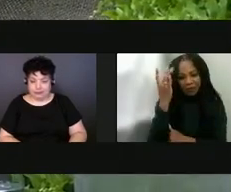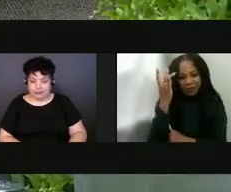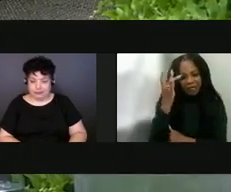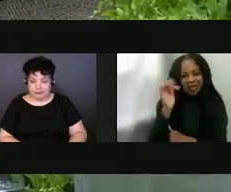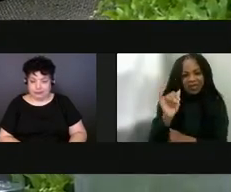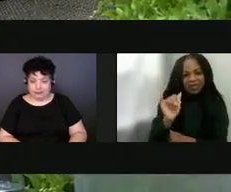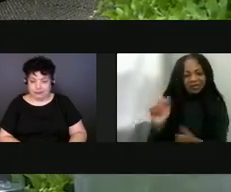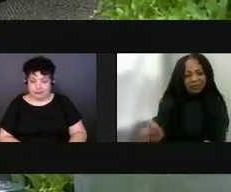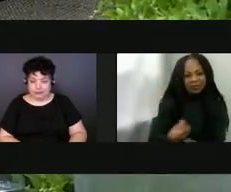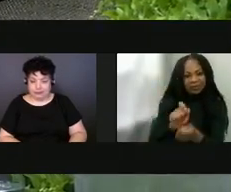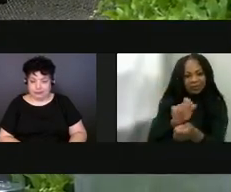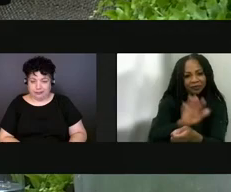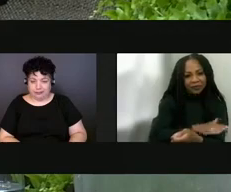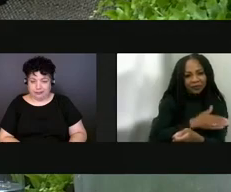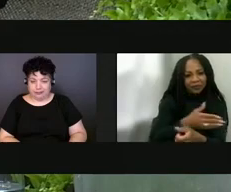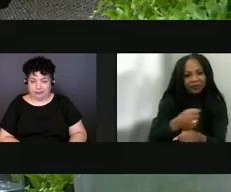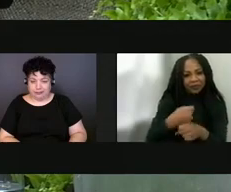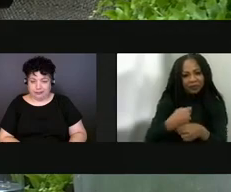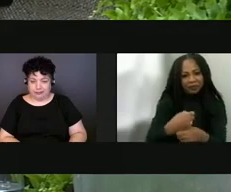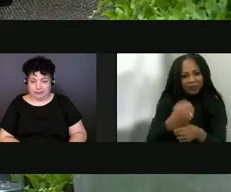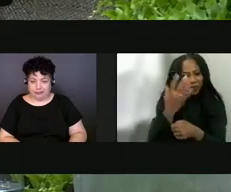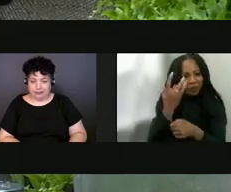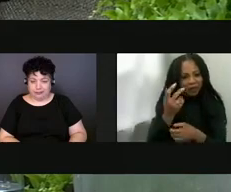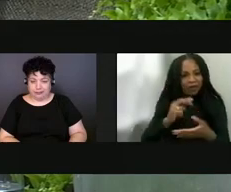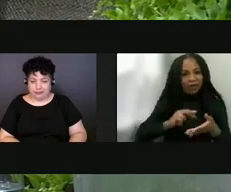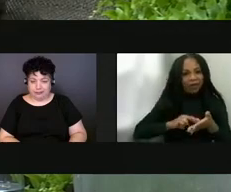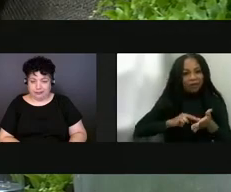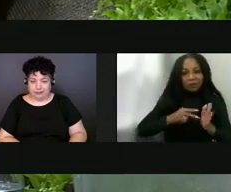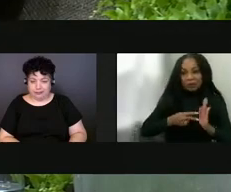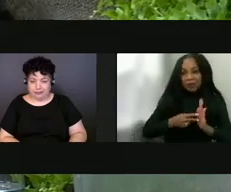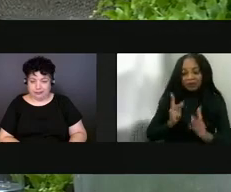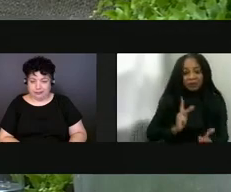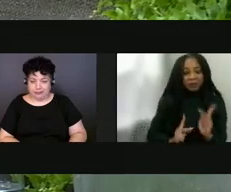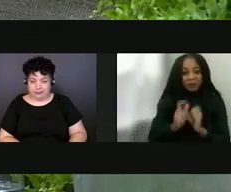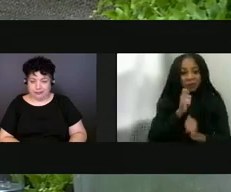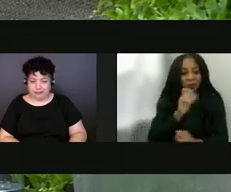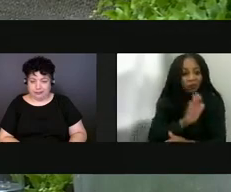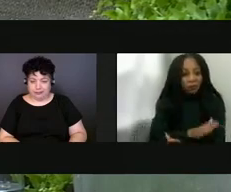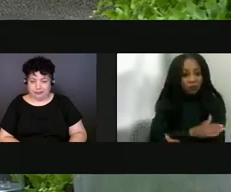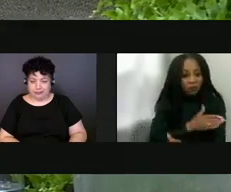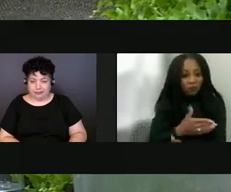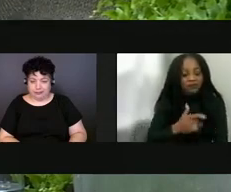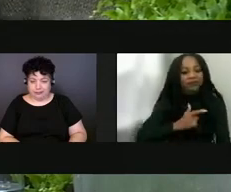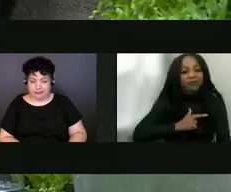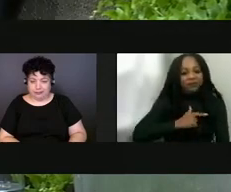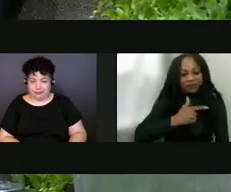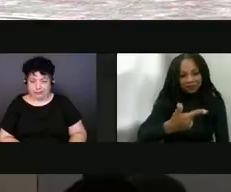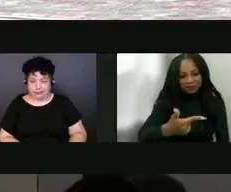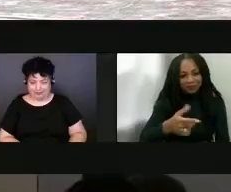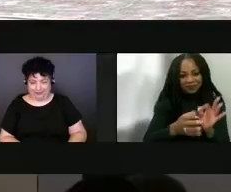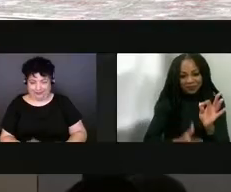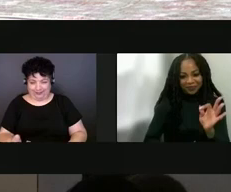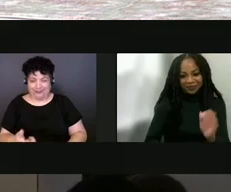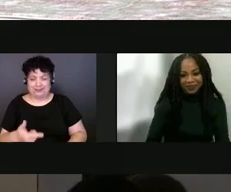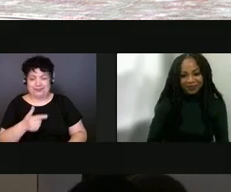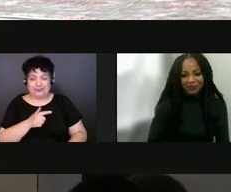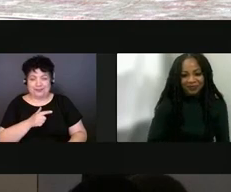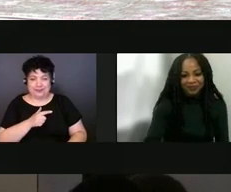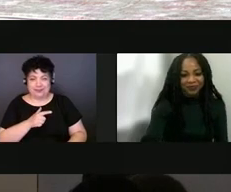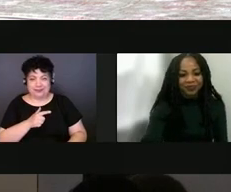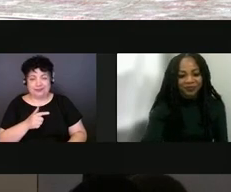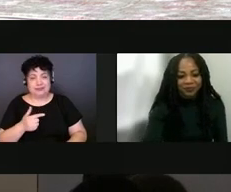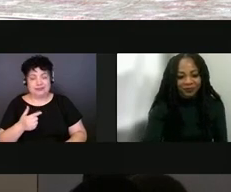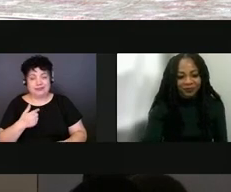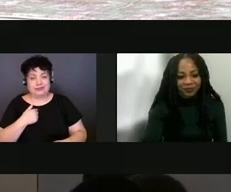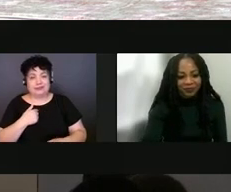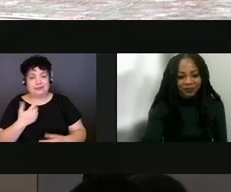is composed and what it means to the people. And when I come back to, I was even upset myself because